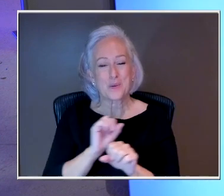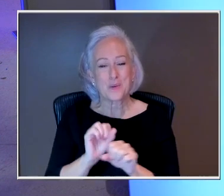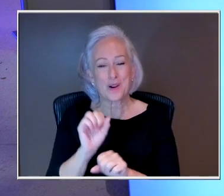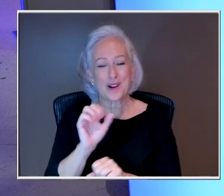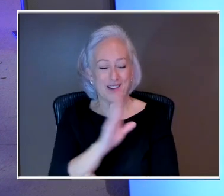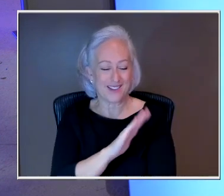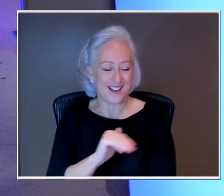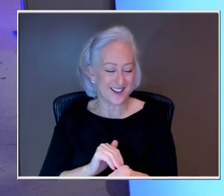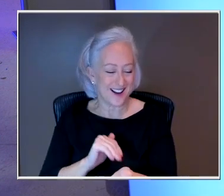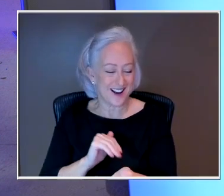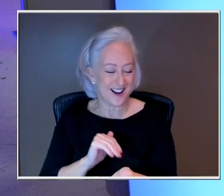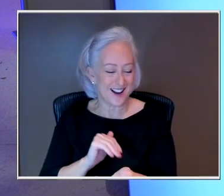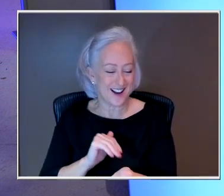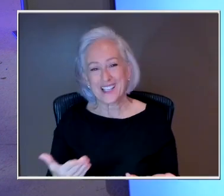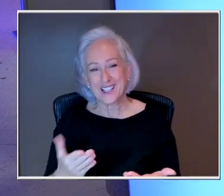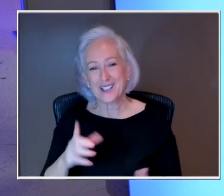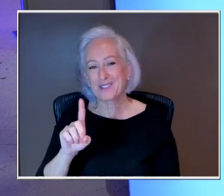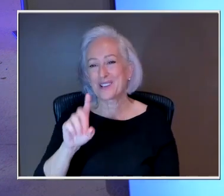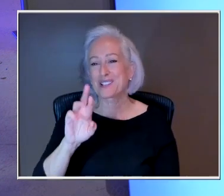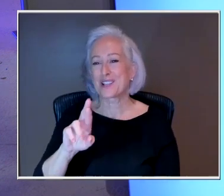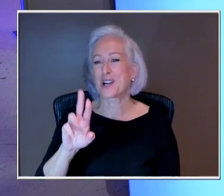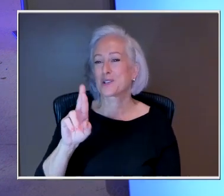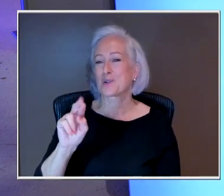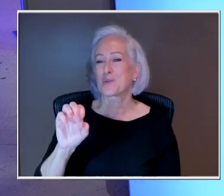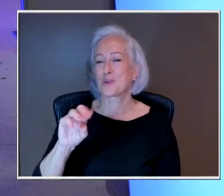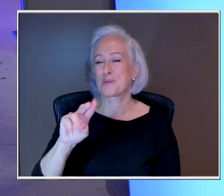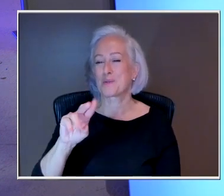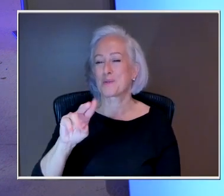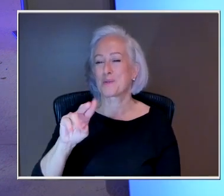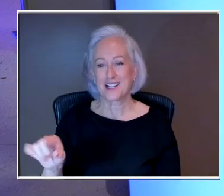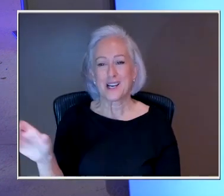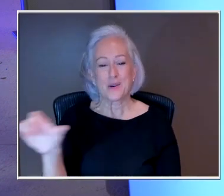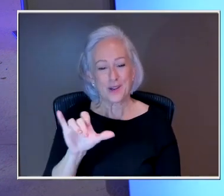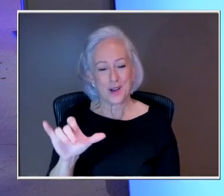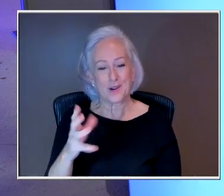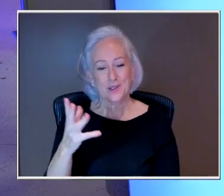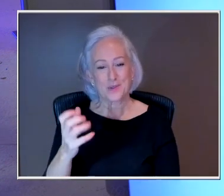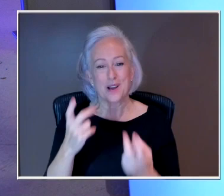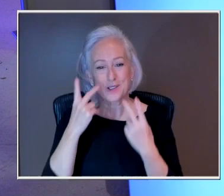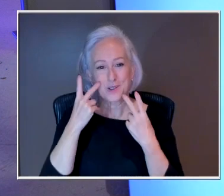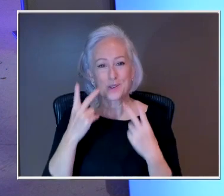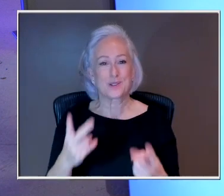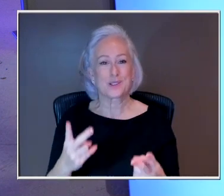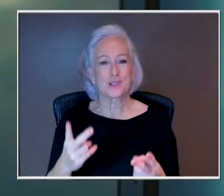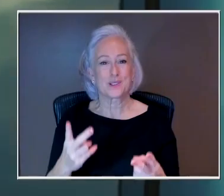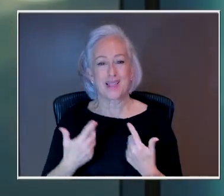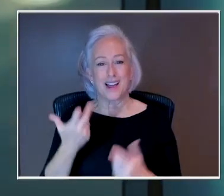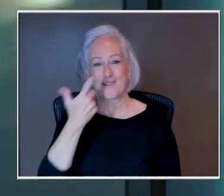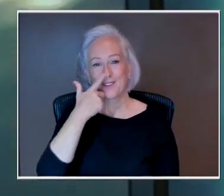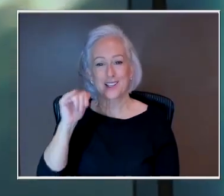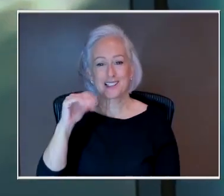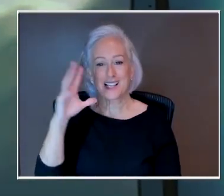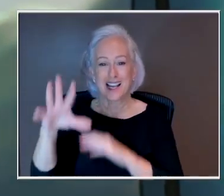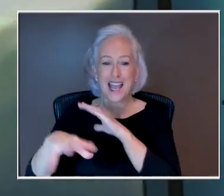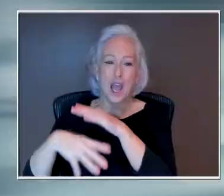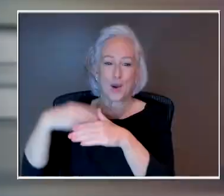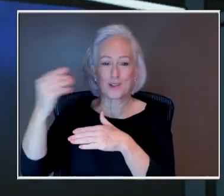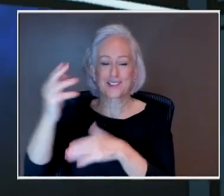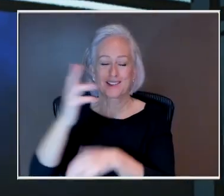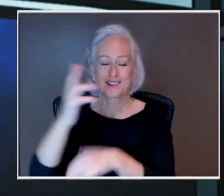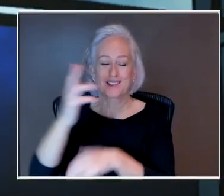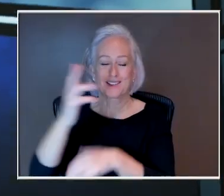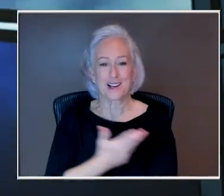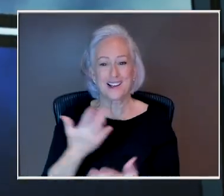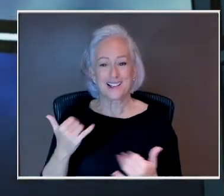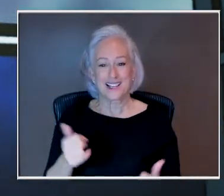with Michelle. We also love showing you what life looks like for them outside of these hospital walls. Now for a secret